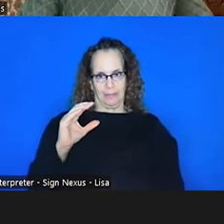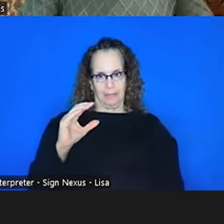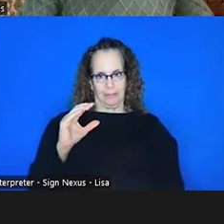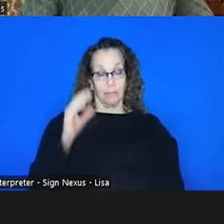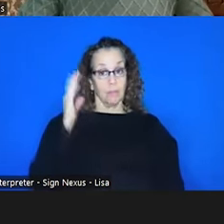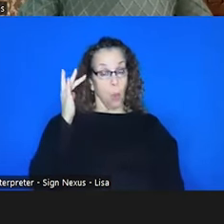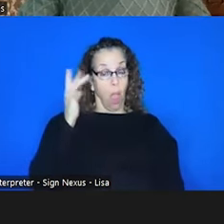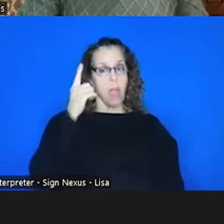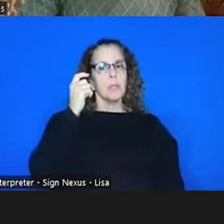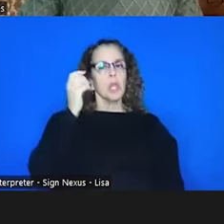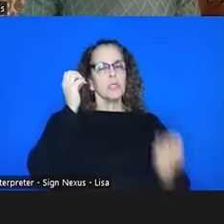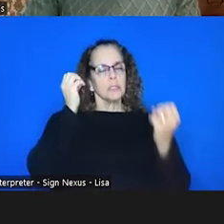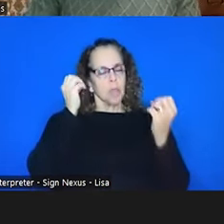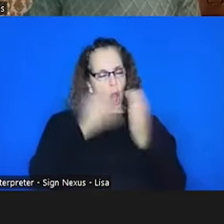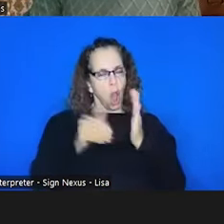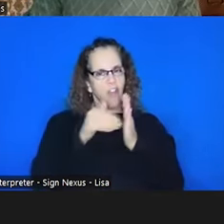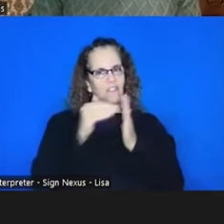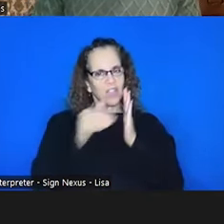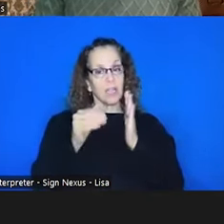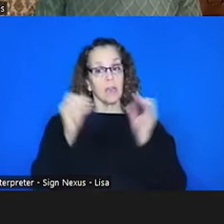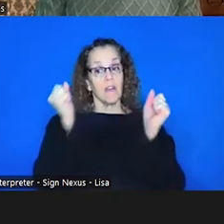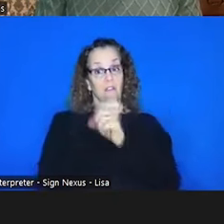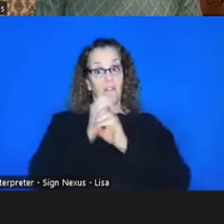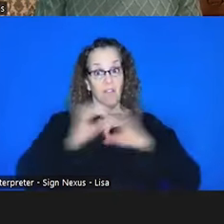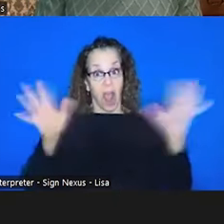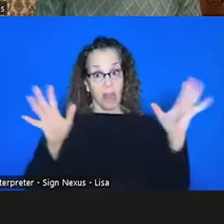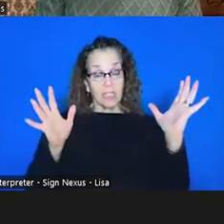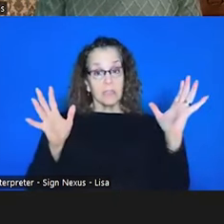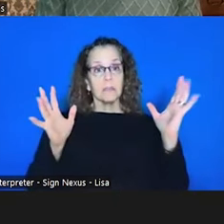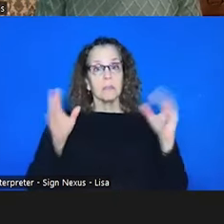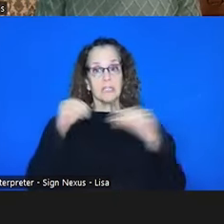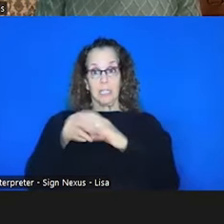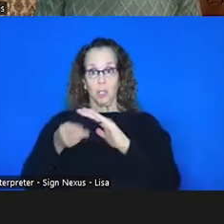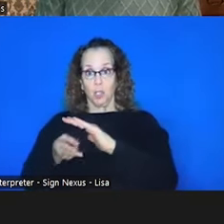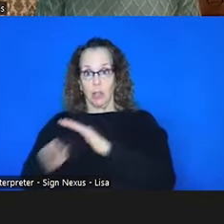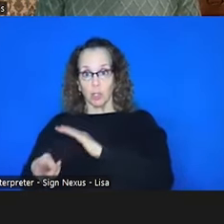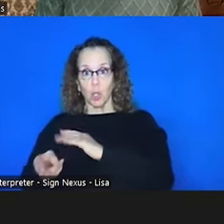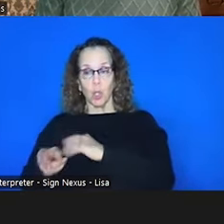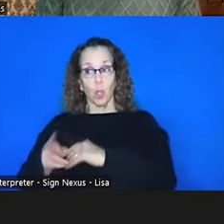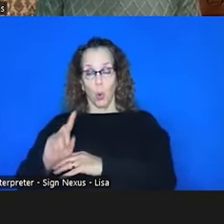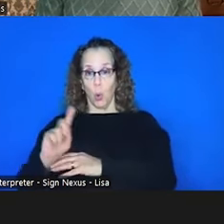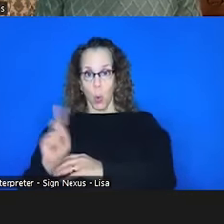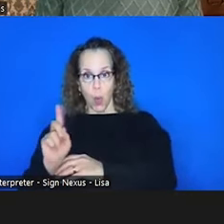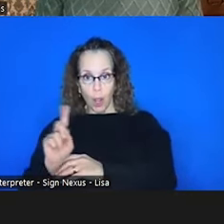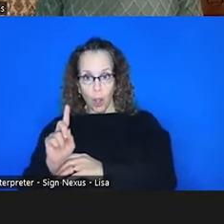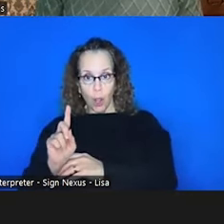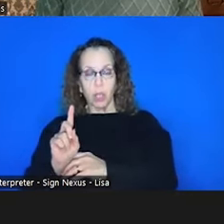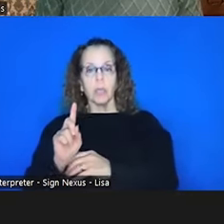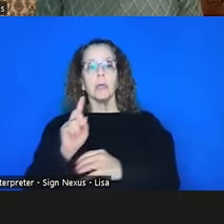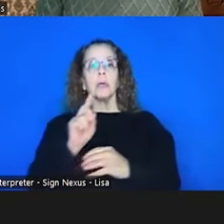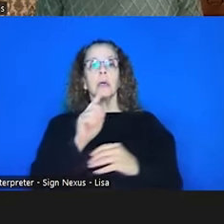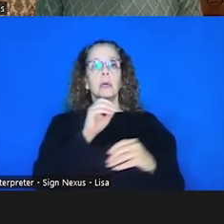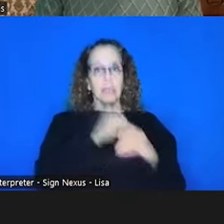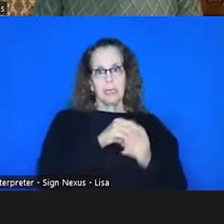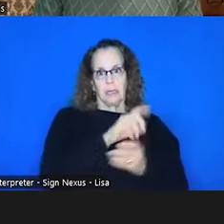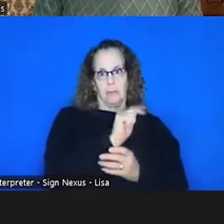trans individuals while in shelter, whether it be from shelter residents or staff, or